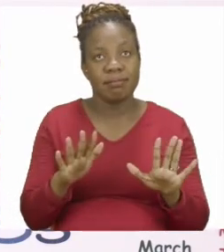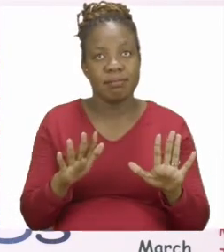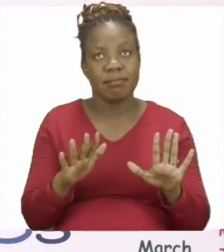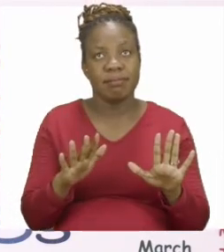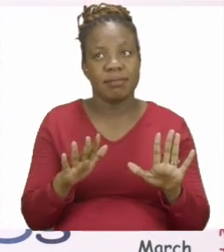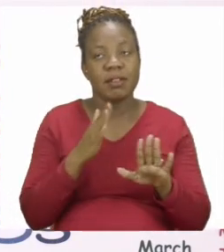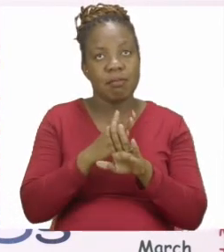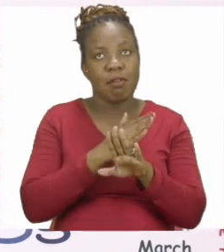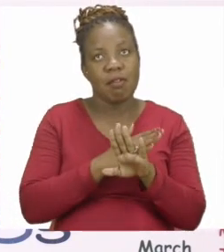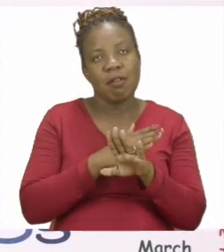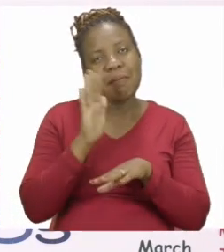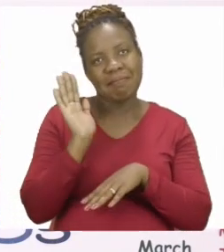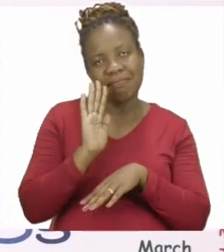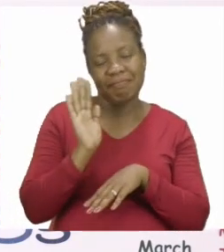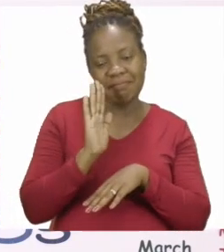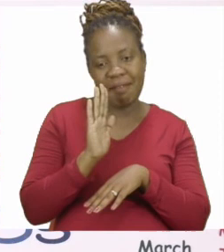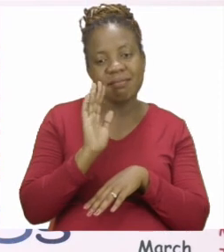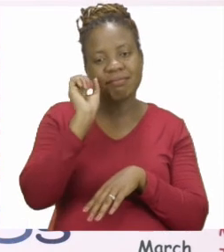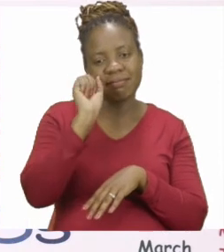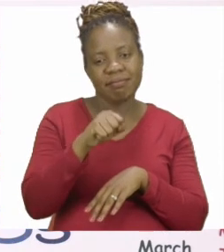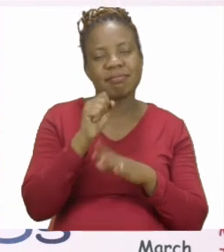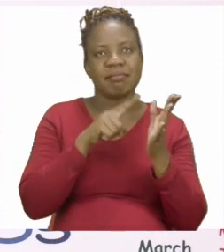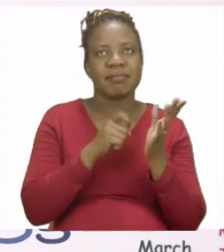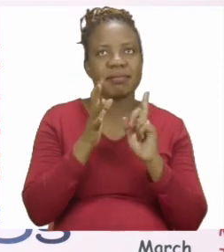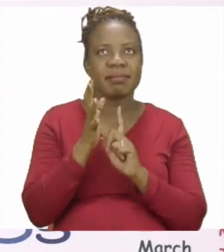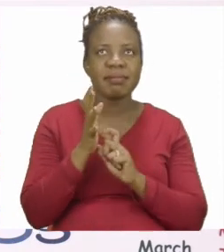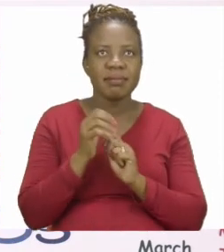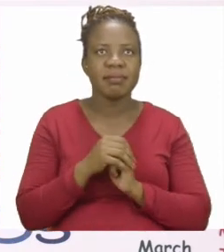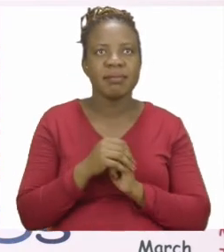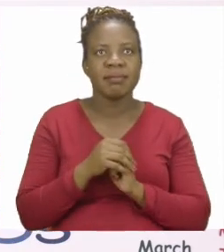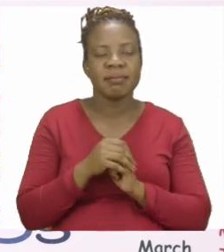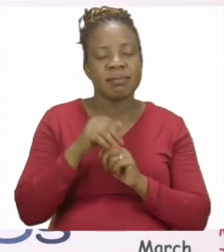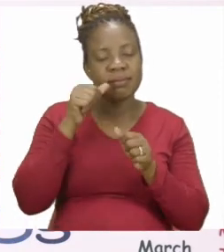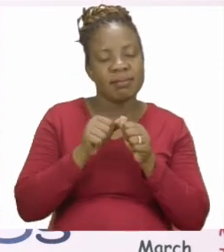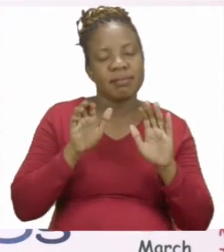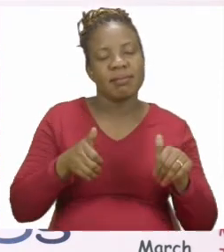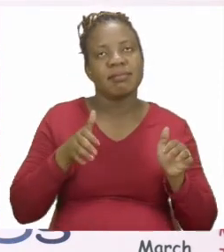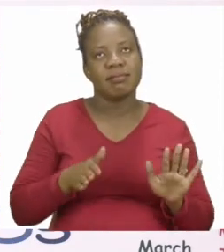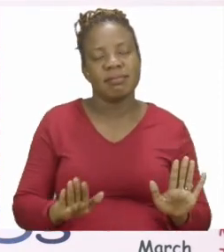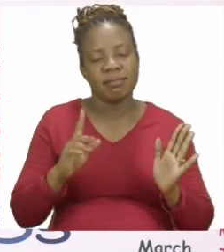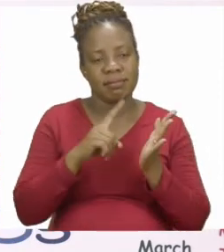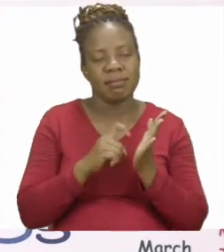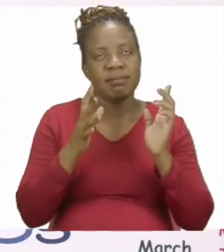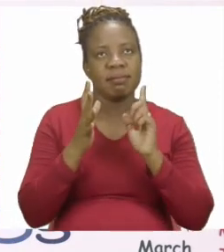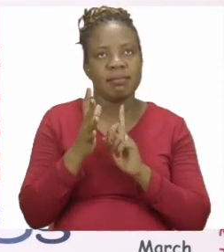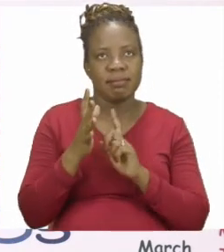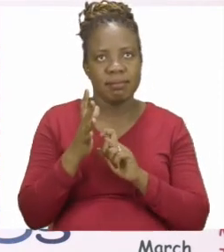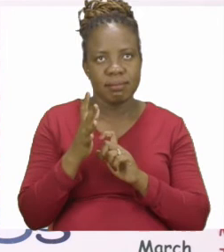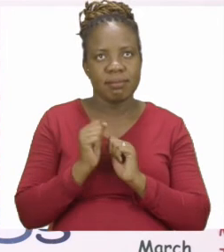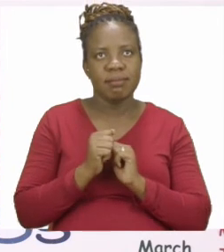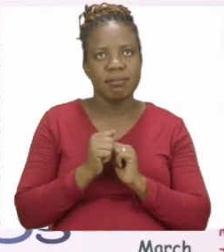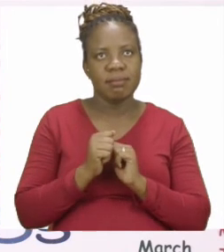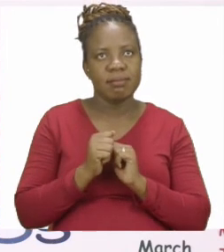say goodbye, we need to sanitize. Remember, boys and girls, sanitizing keeps all